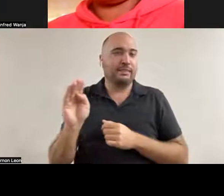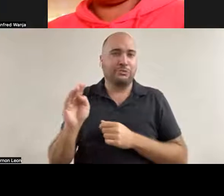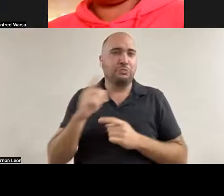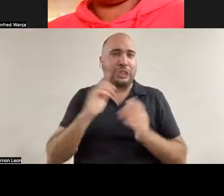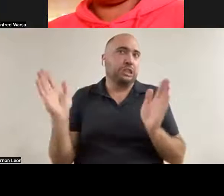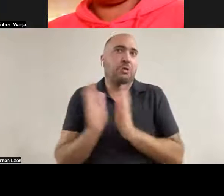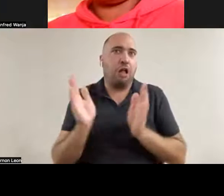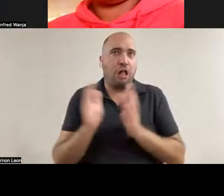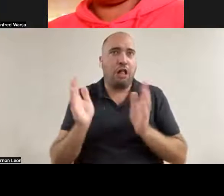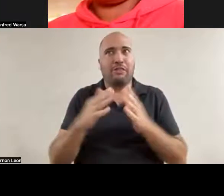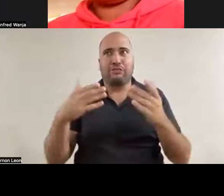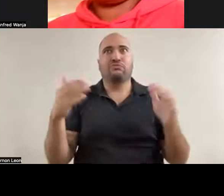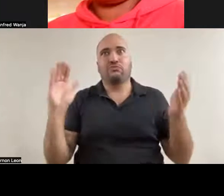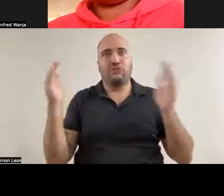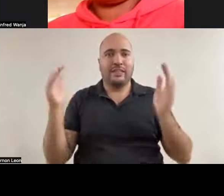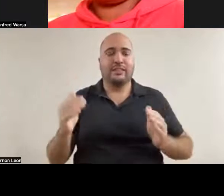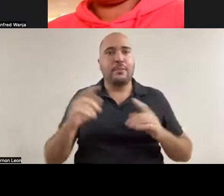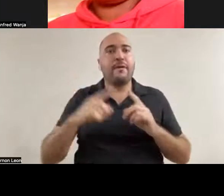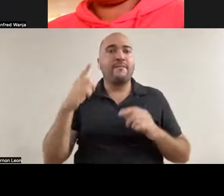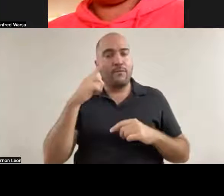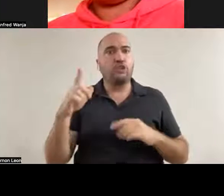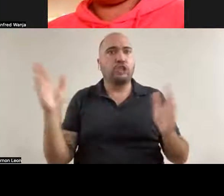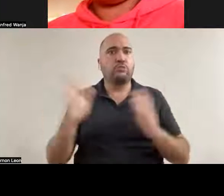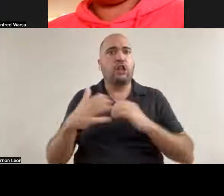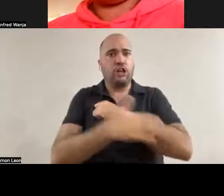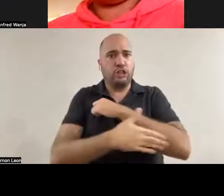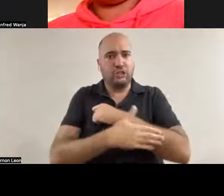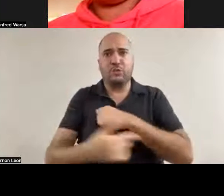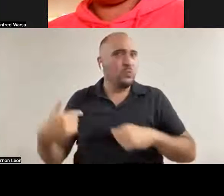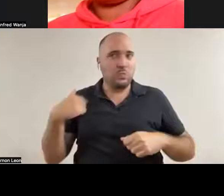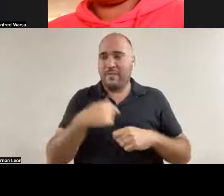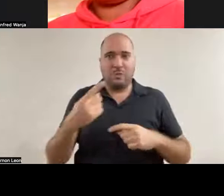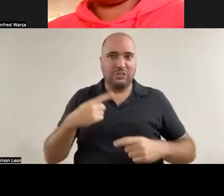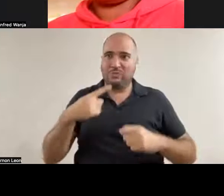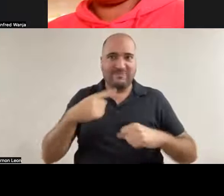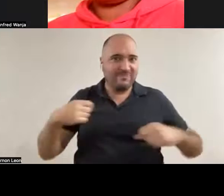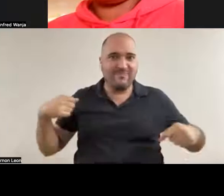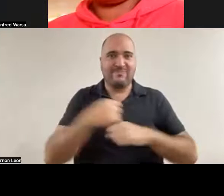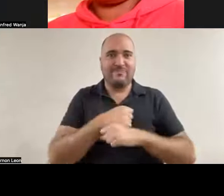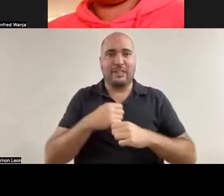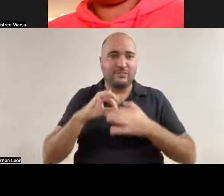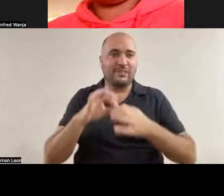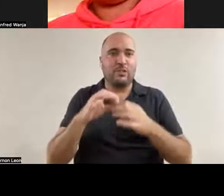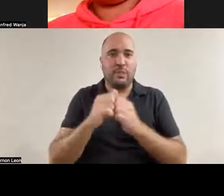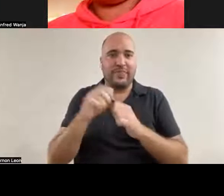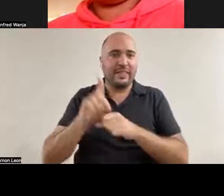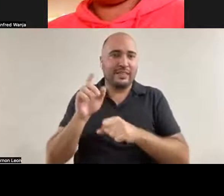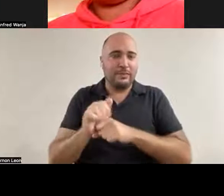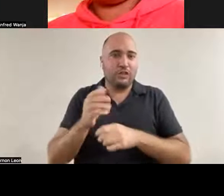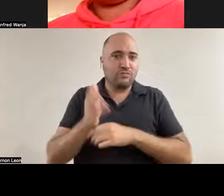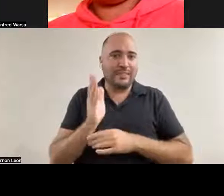things. But for a small nation, we've always punched above our weight when it comes to disability rights advocacy.